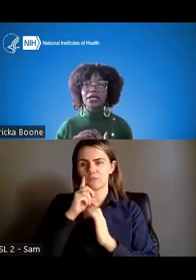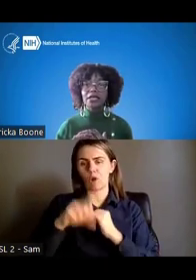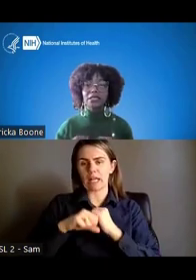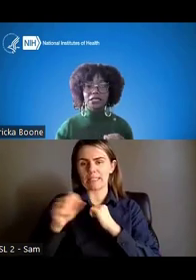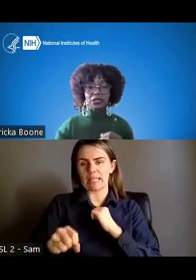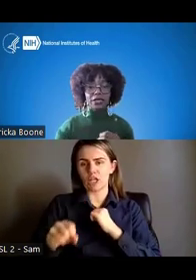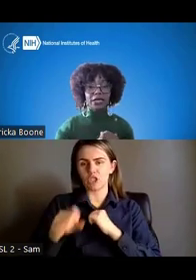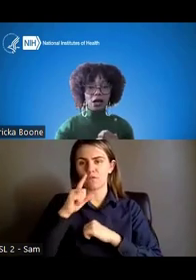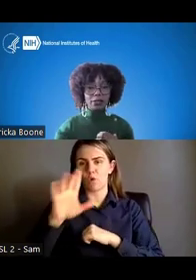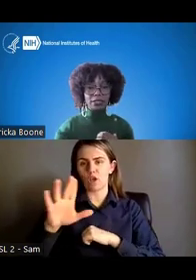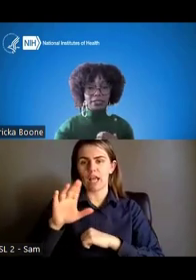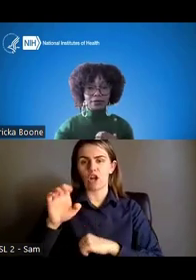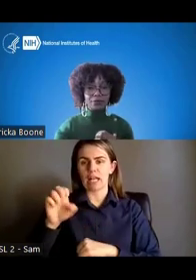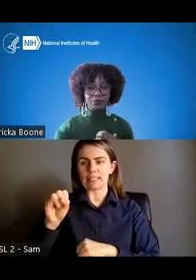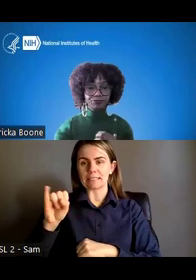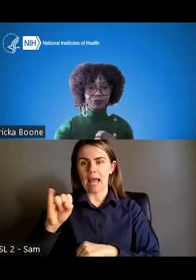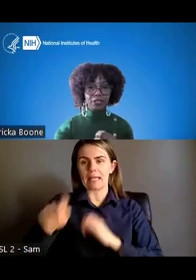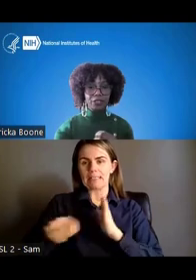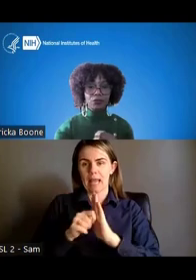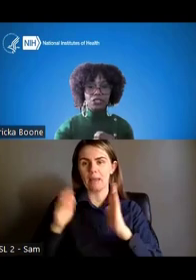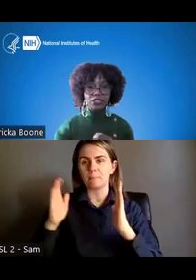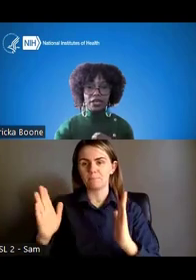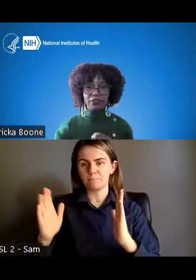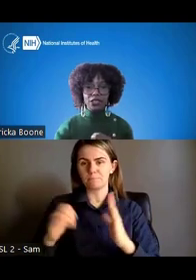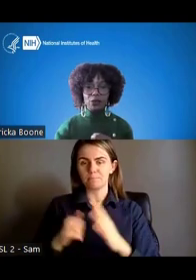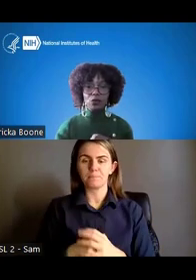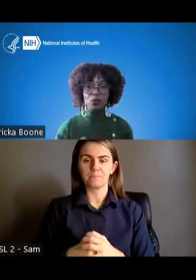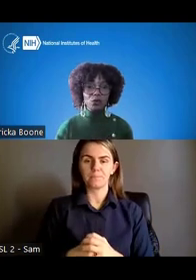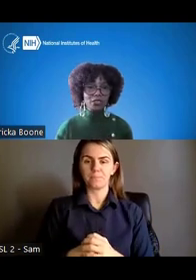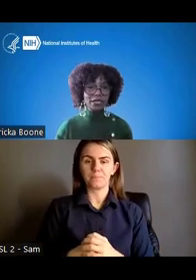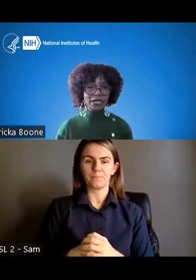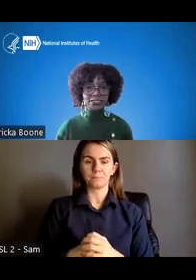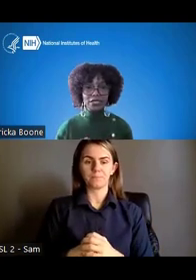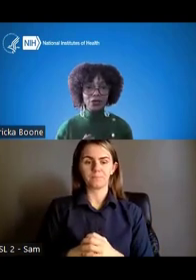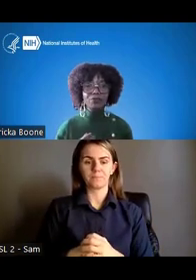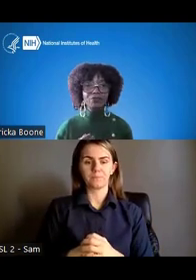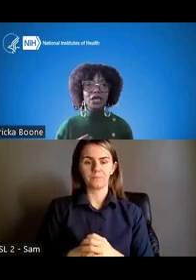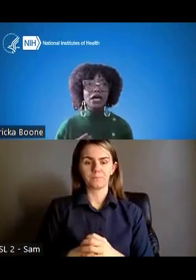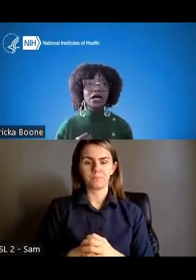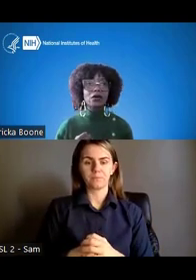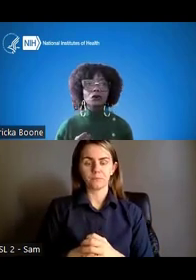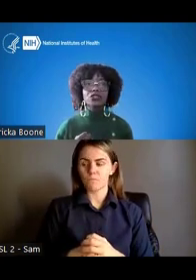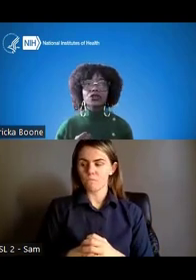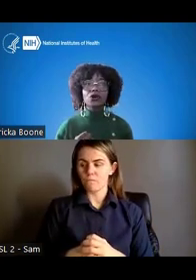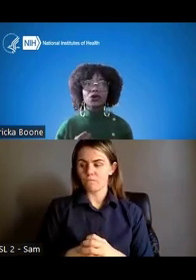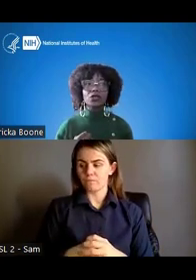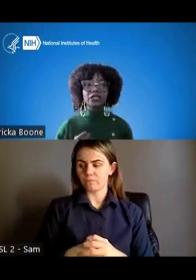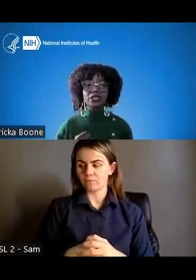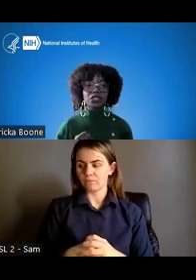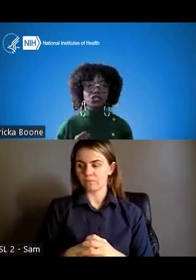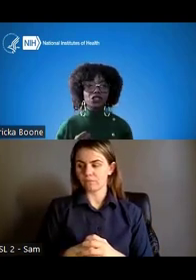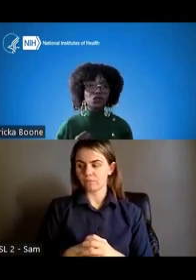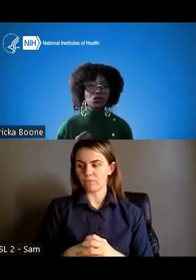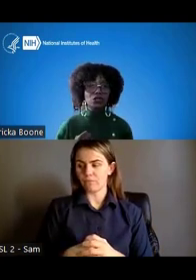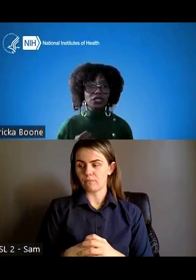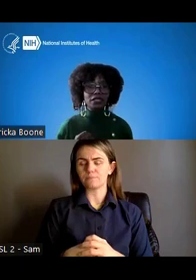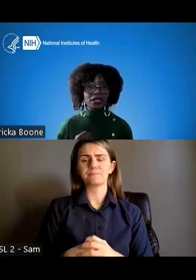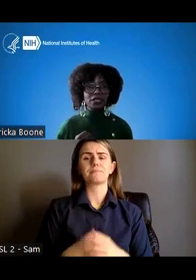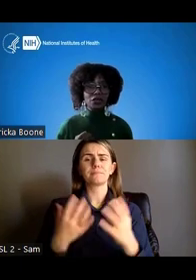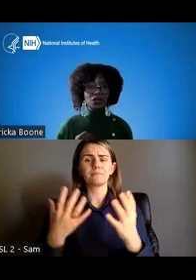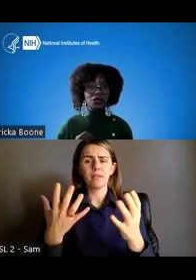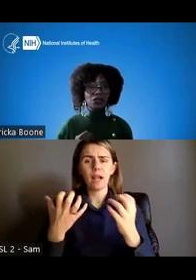profile in ERA Commons. We just have a couple more slides to go. I want to call attention to